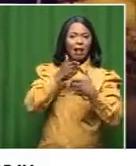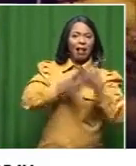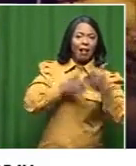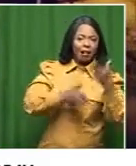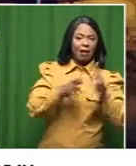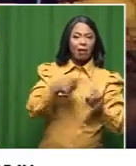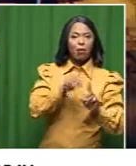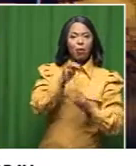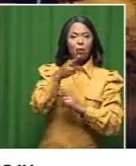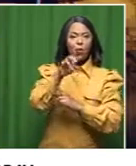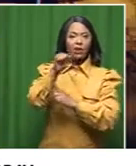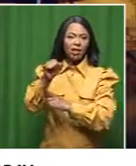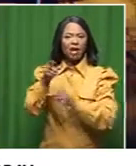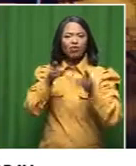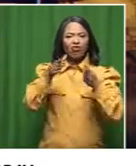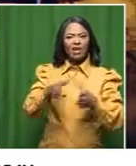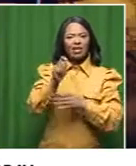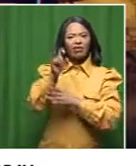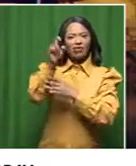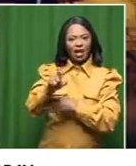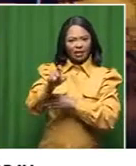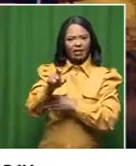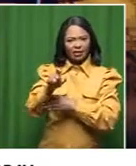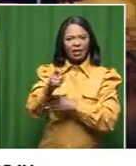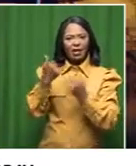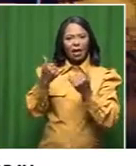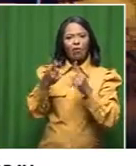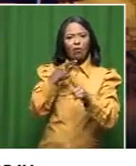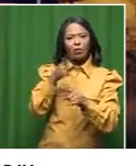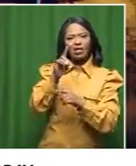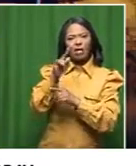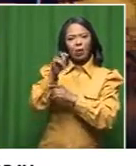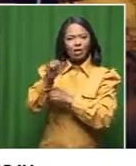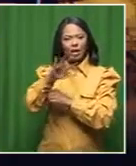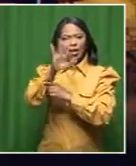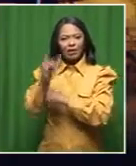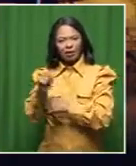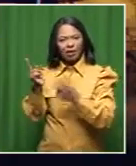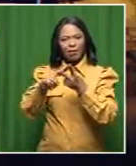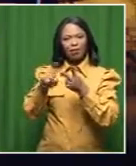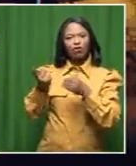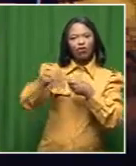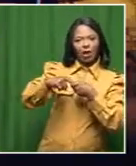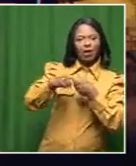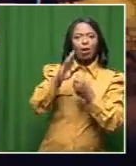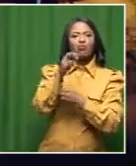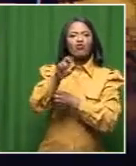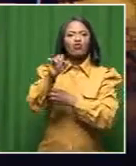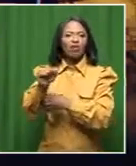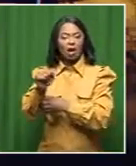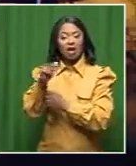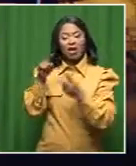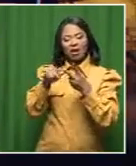is a director for tax at Deloitte Africa, and we're also joined by Bushra Razack, who is the CEO of Philippi